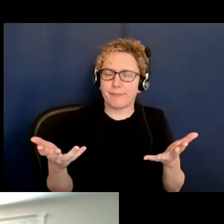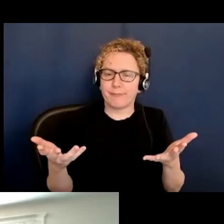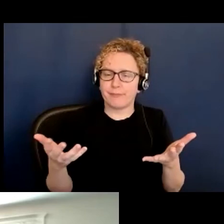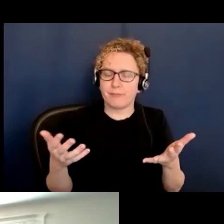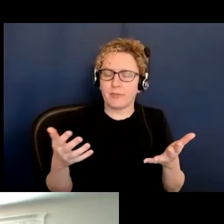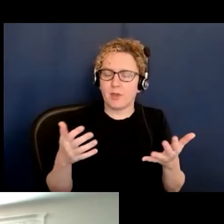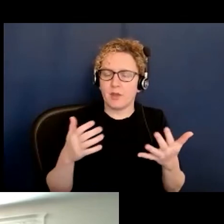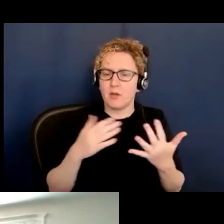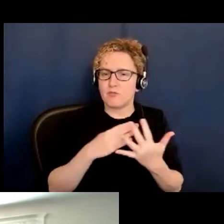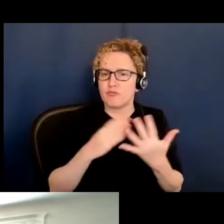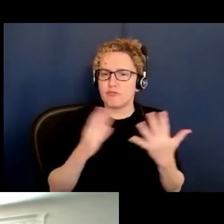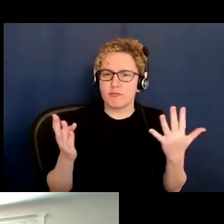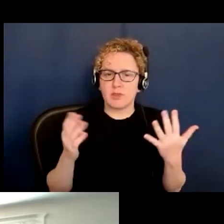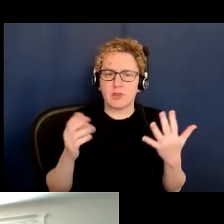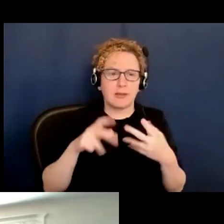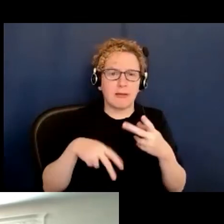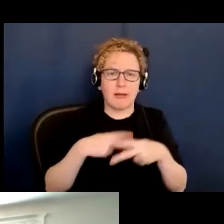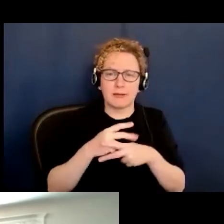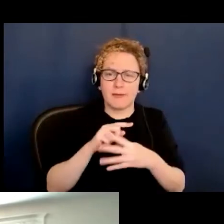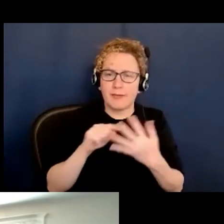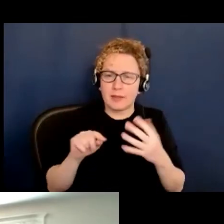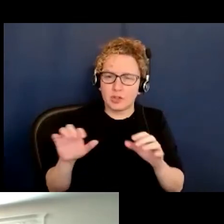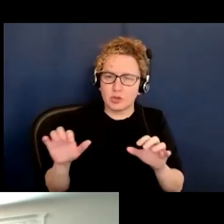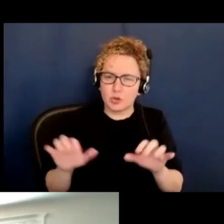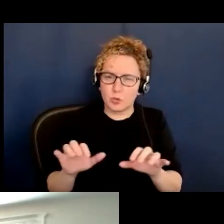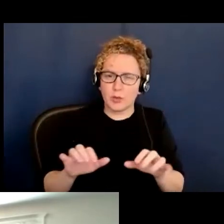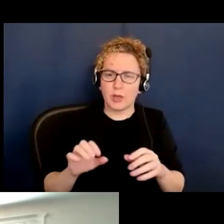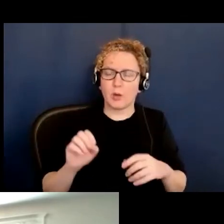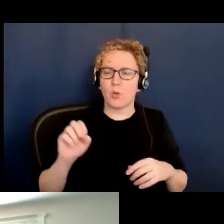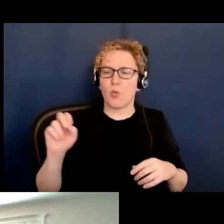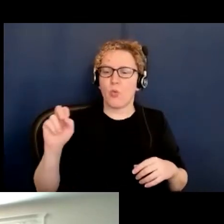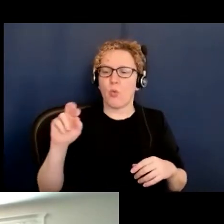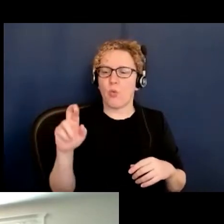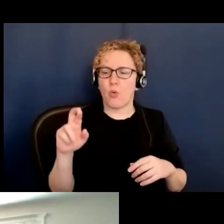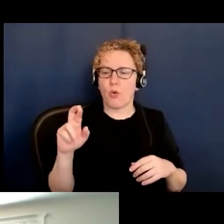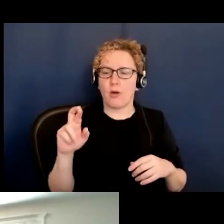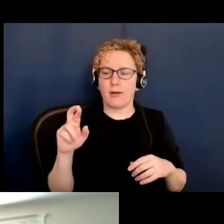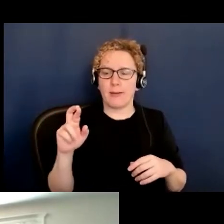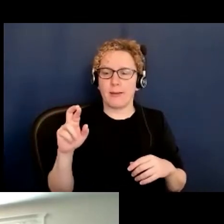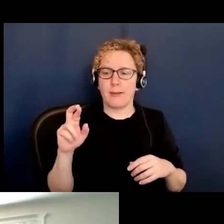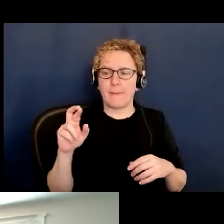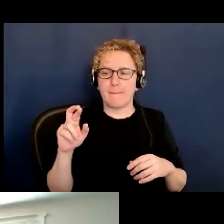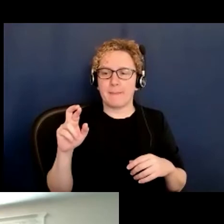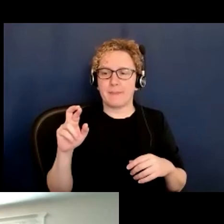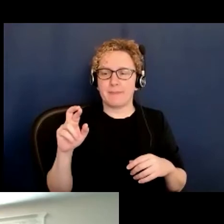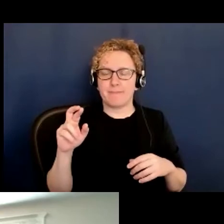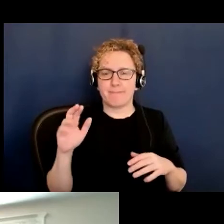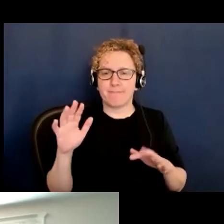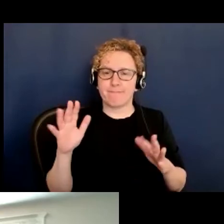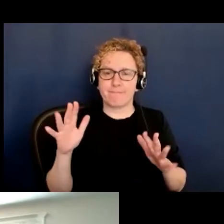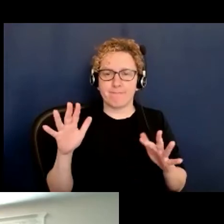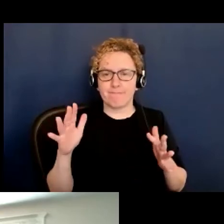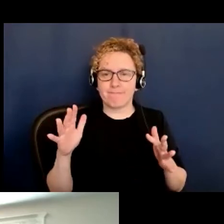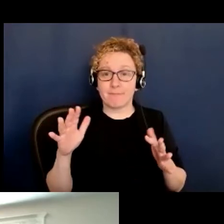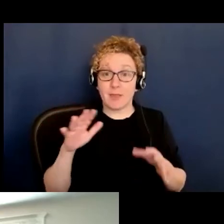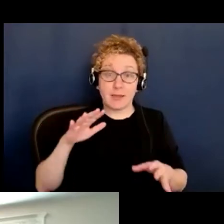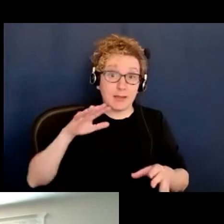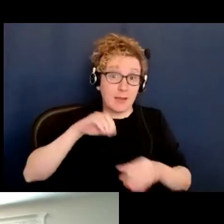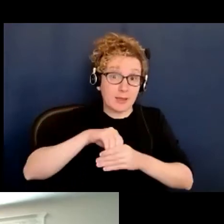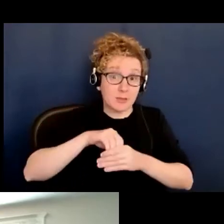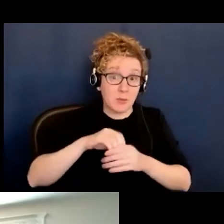of the kinds of things you're doing, or even the sort of the engagement